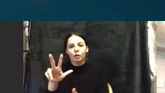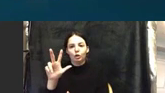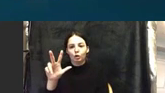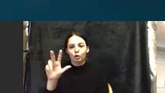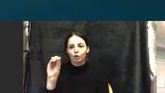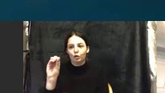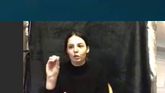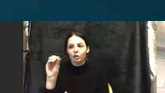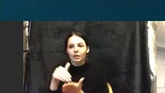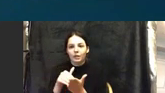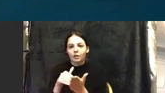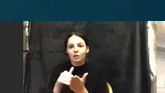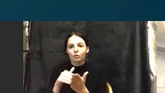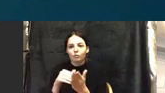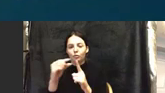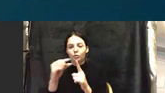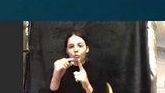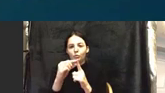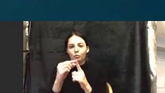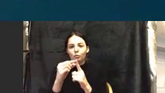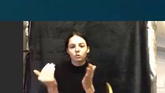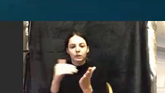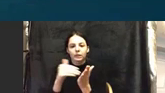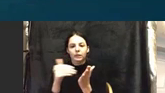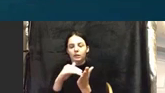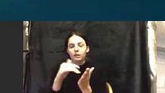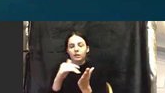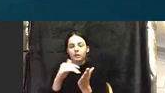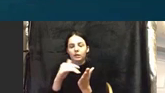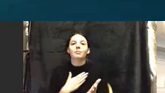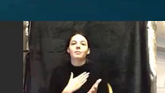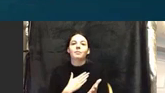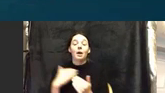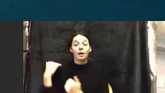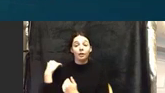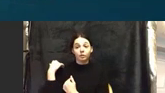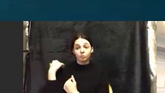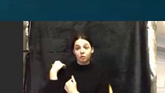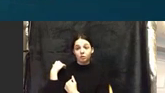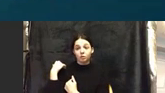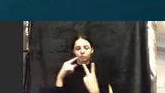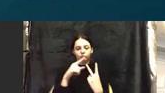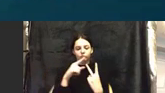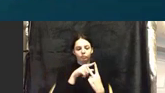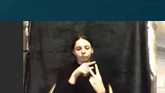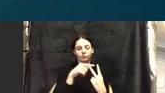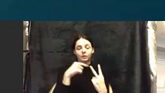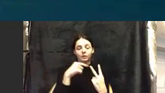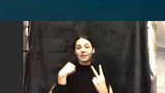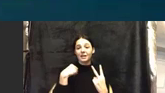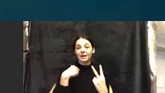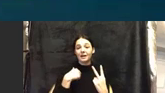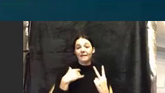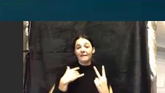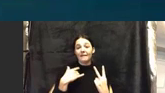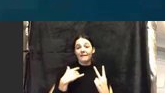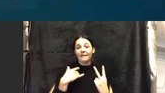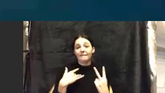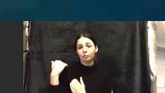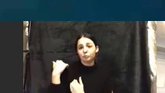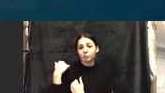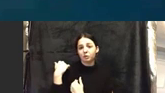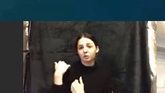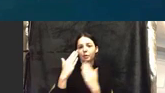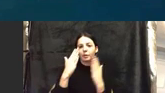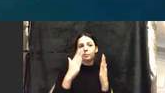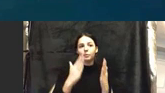my duty on two fronts. I feel very responsible to the subjects I'm writing about,